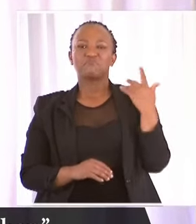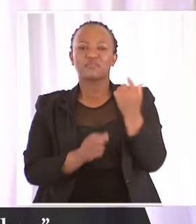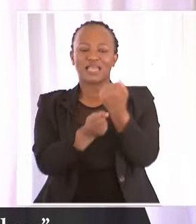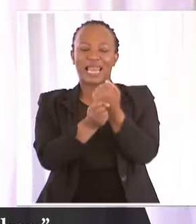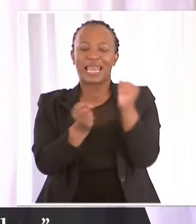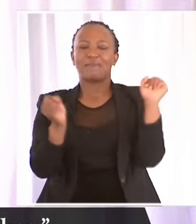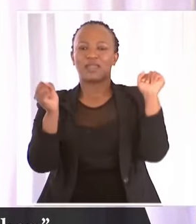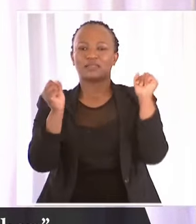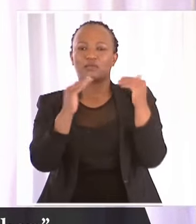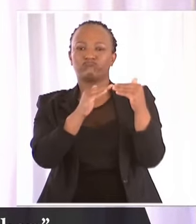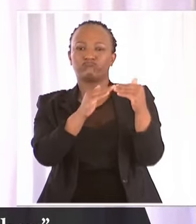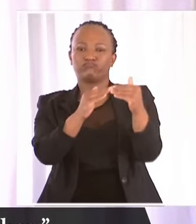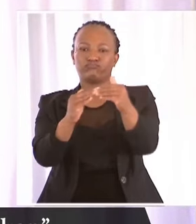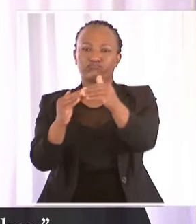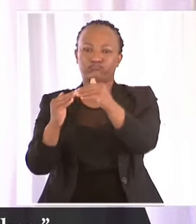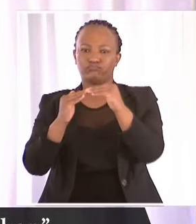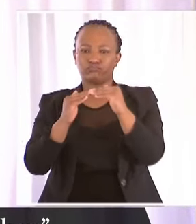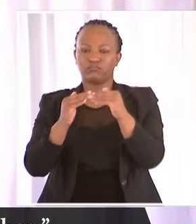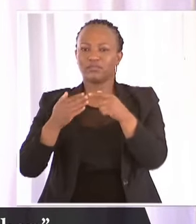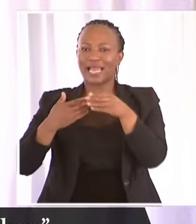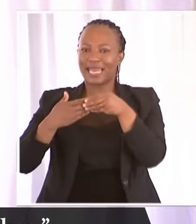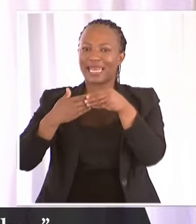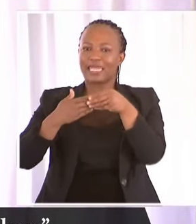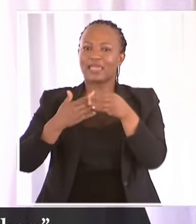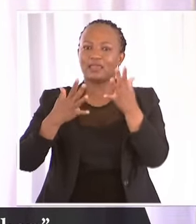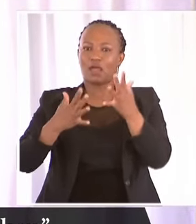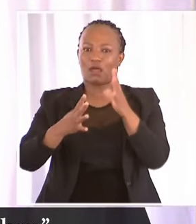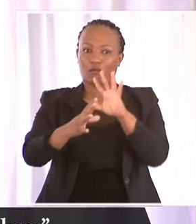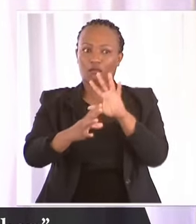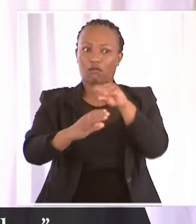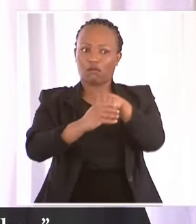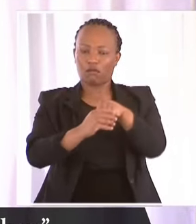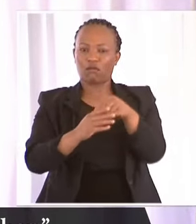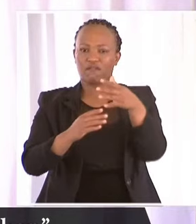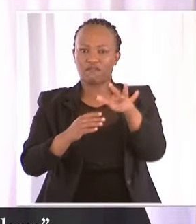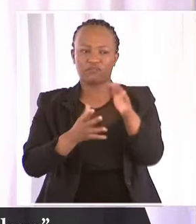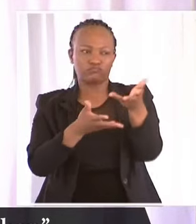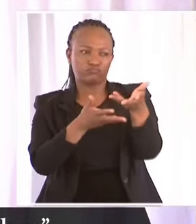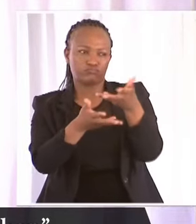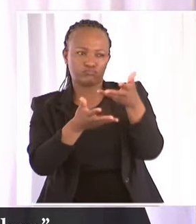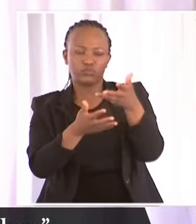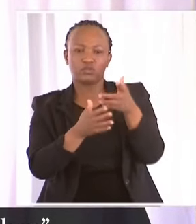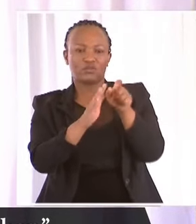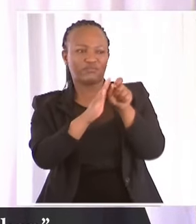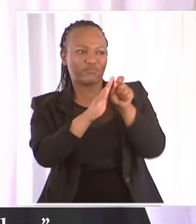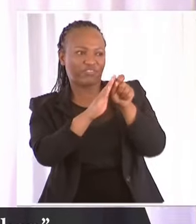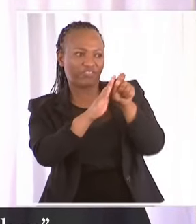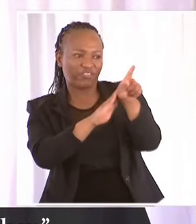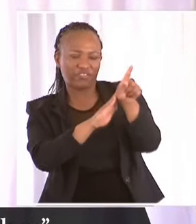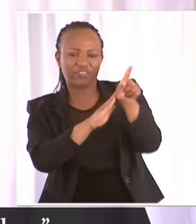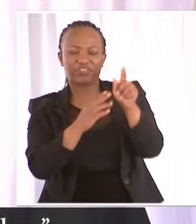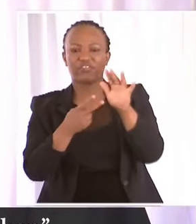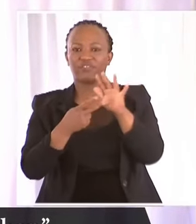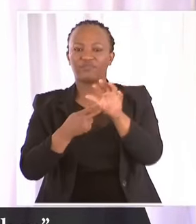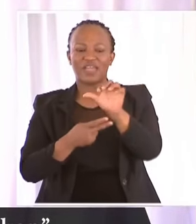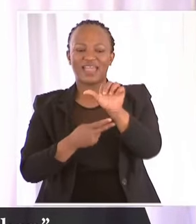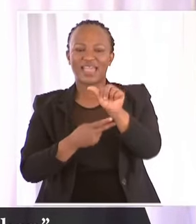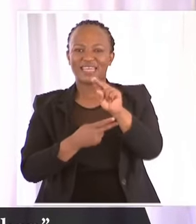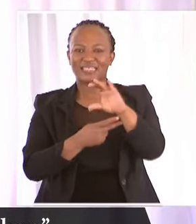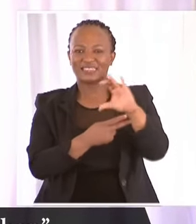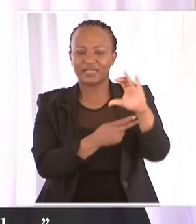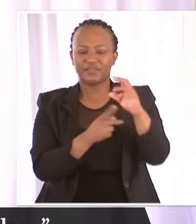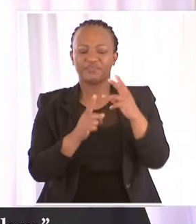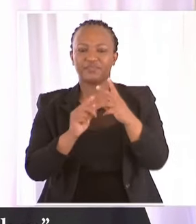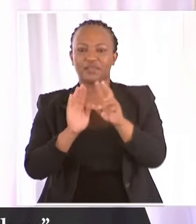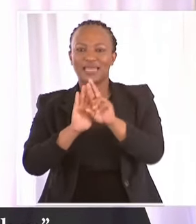movement who facilitated talks between the exiled ANC and representatives of